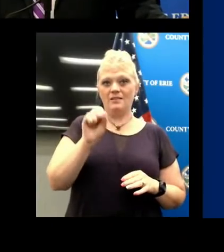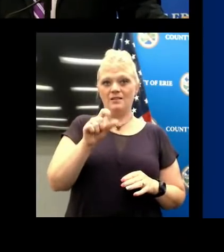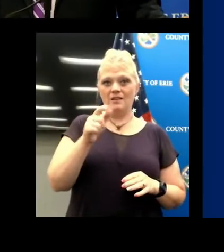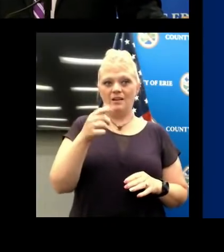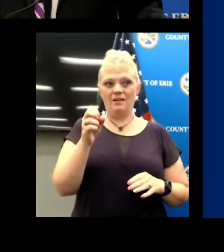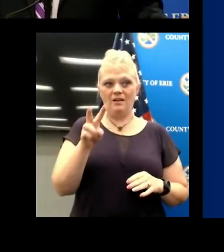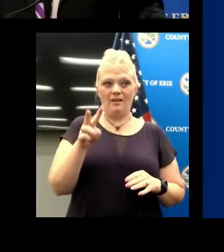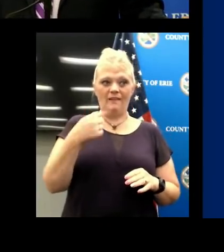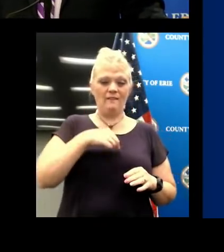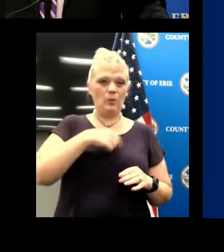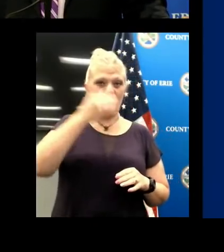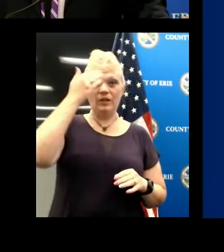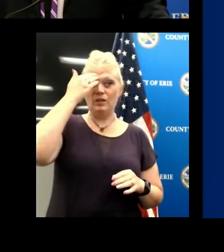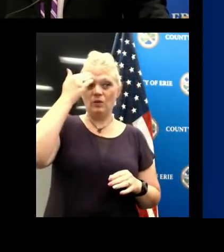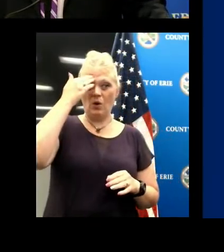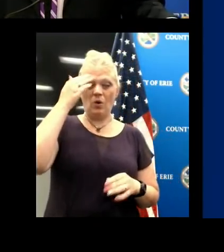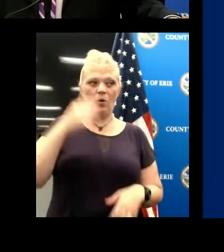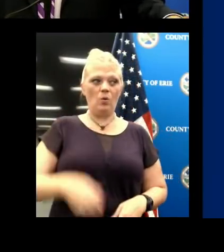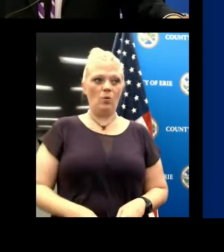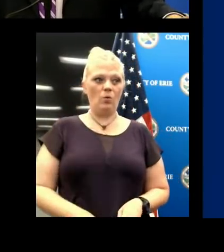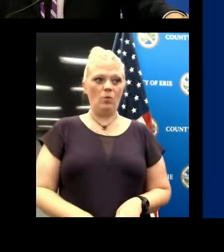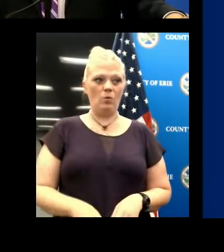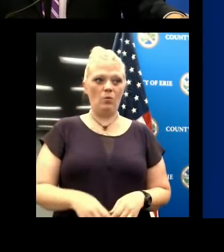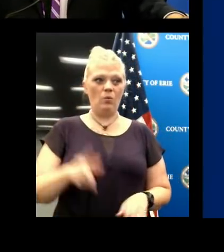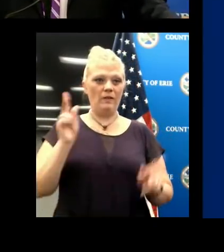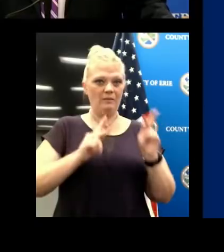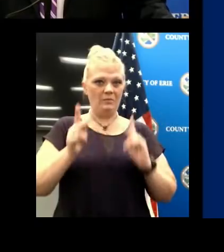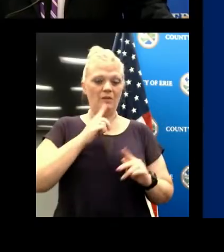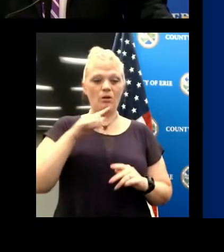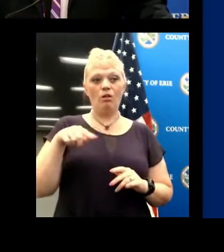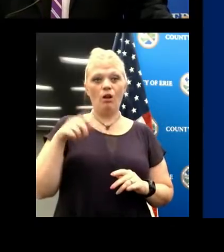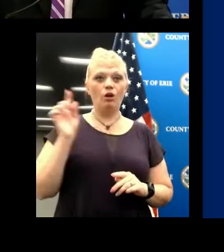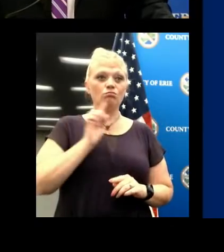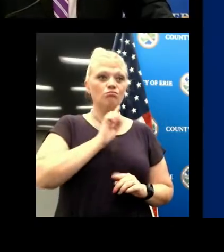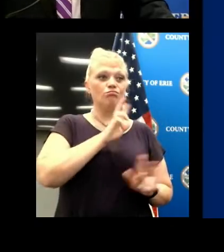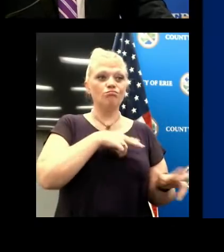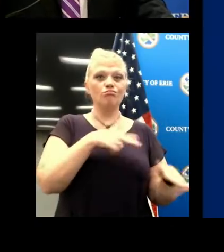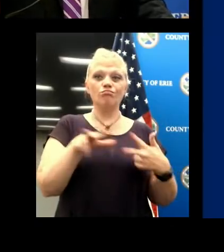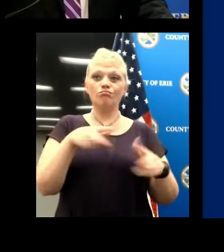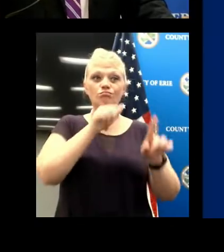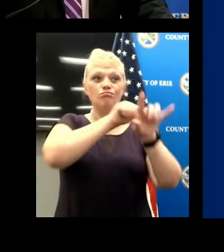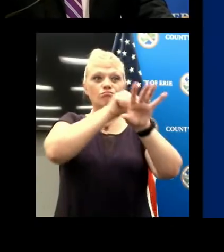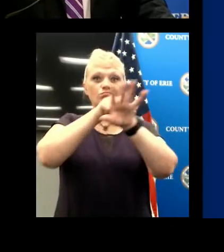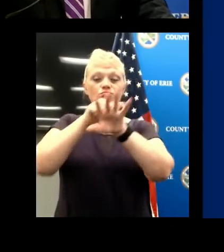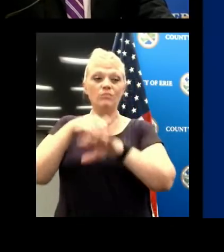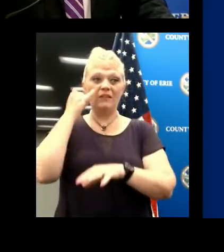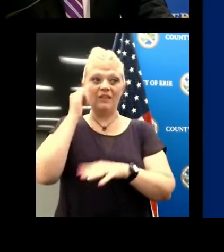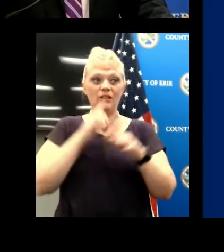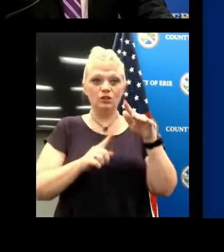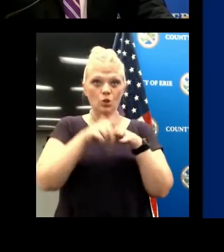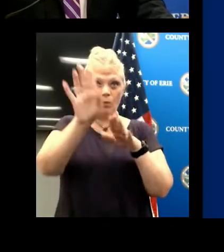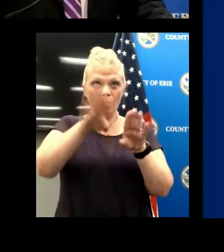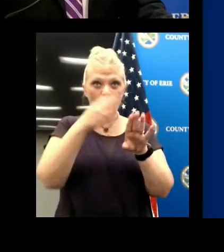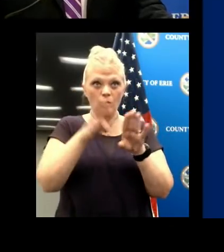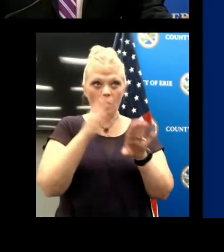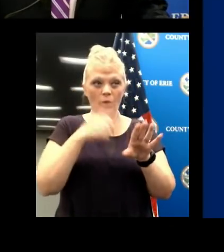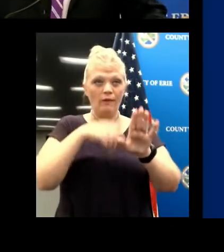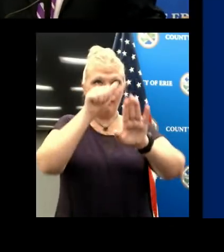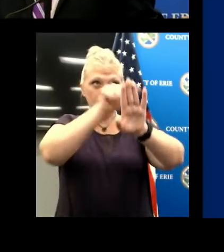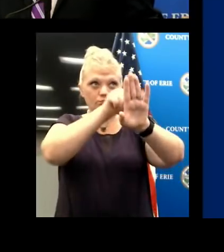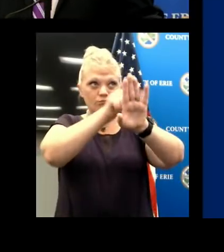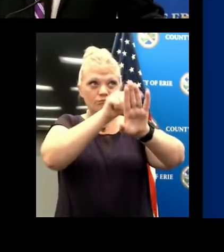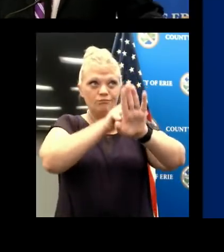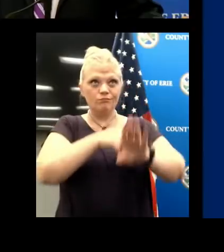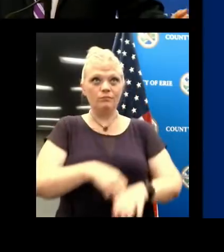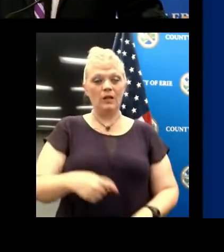We know the enumerators from the Census Bureau are walking around our community. If they come to your door and they knock on your door and